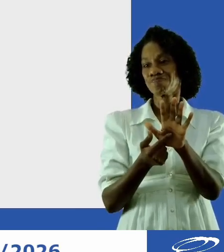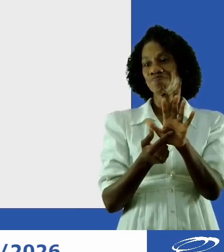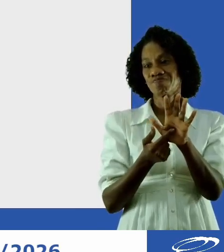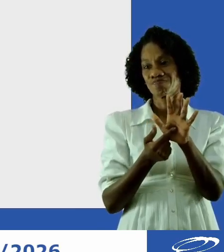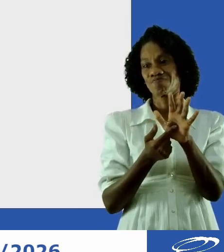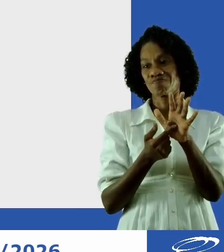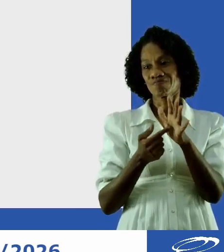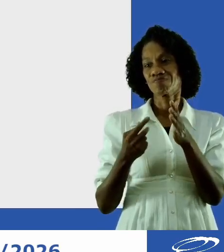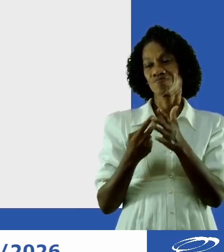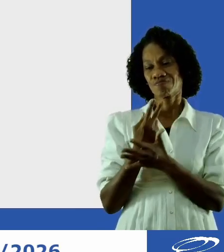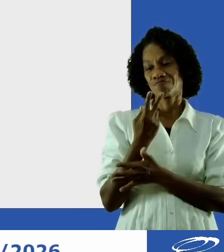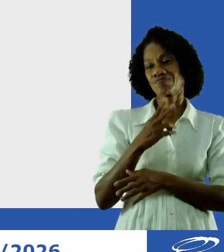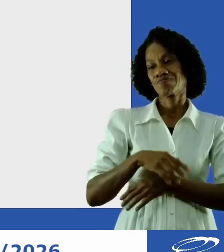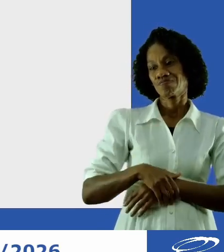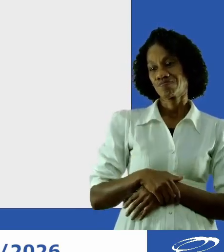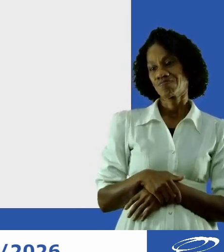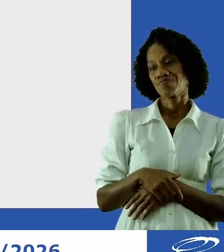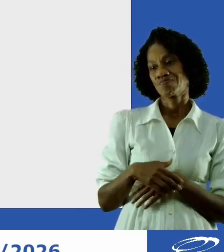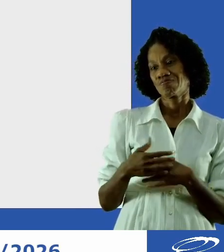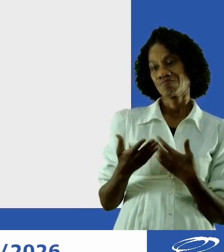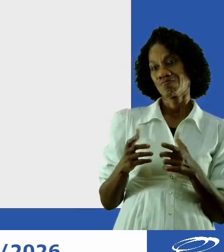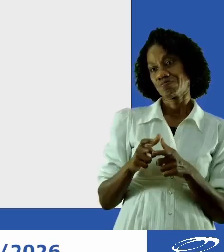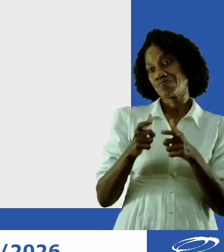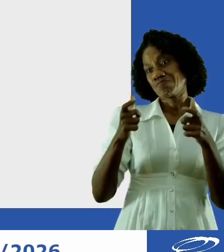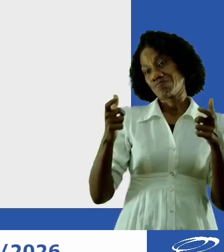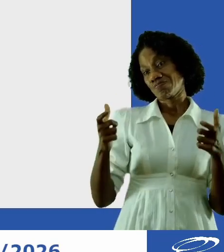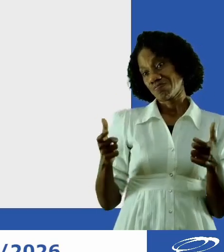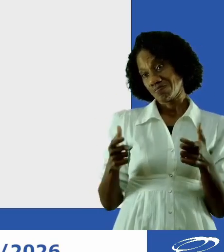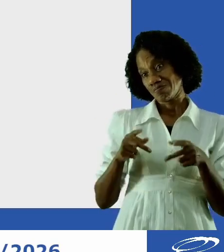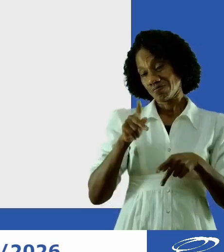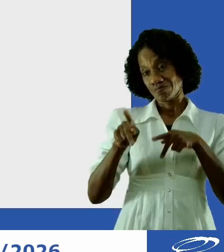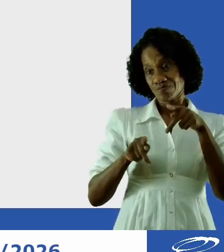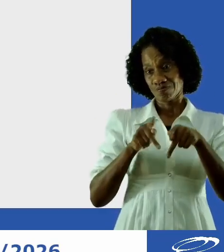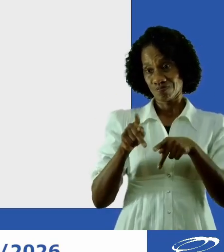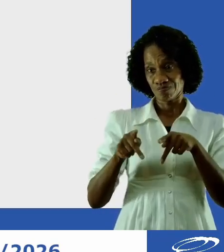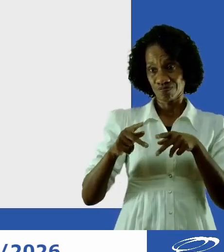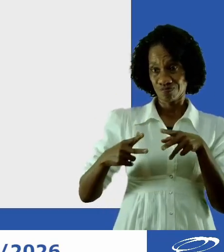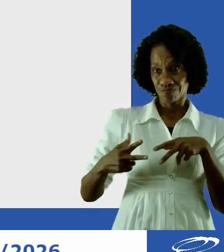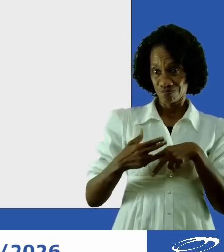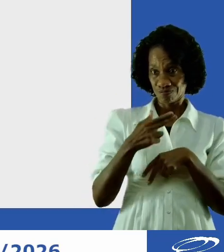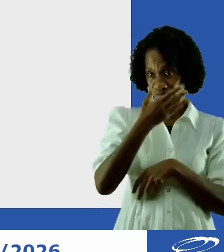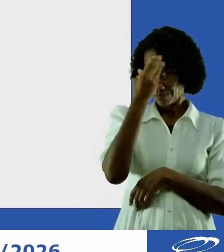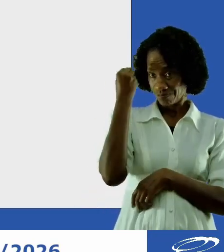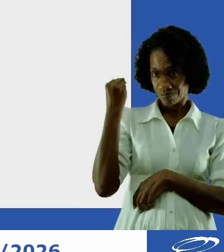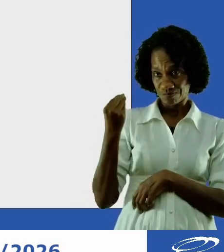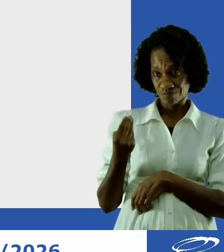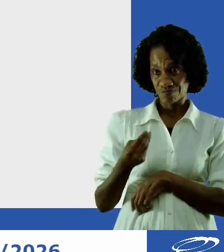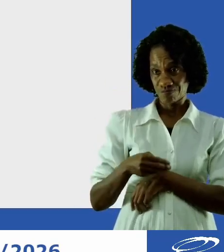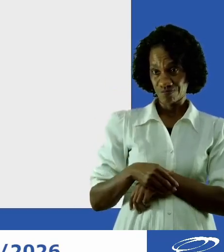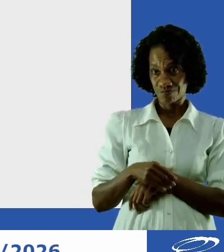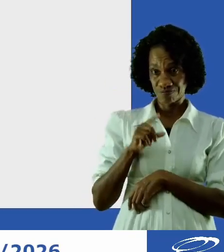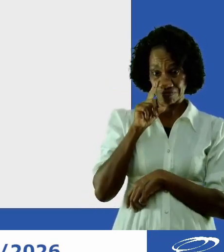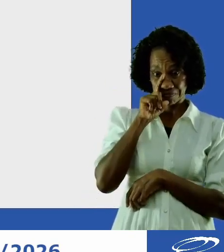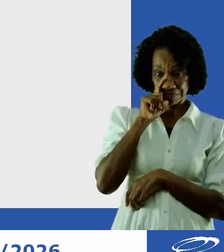risk population that it is considered those patients treated with DARE with the following risk factors: an